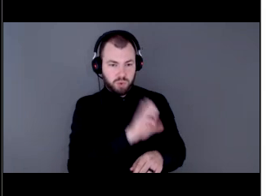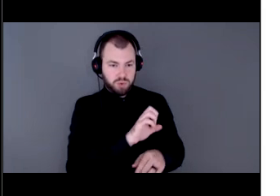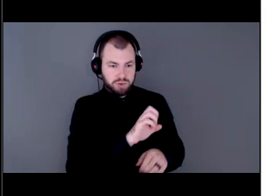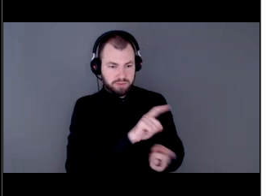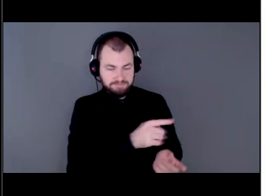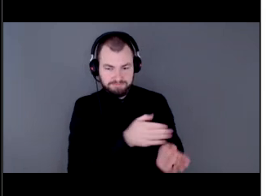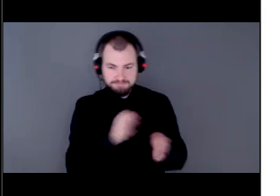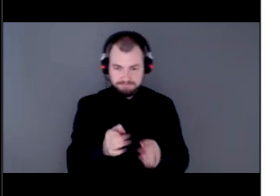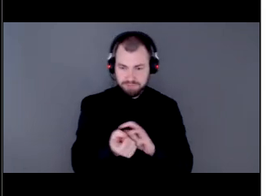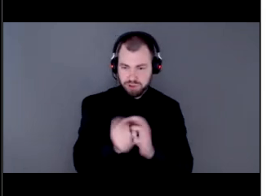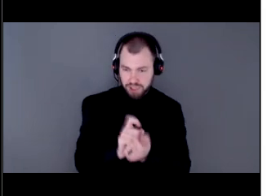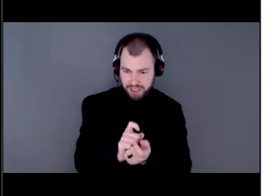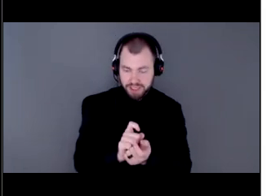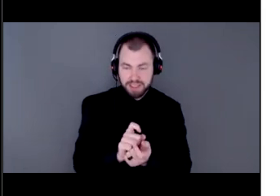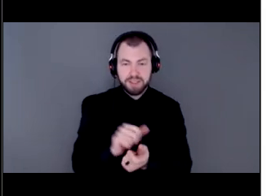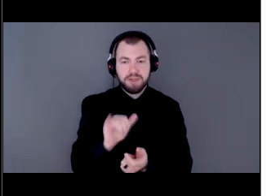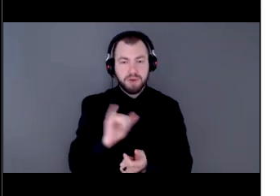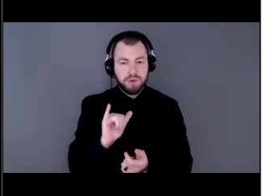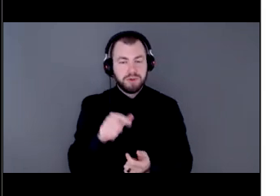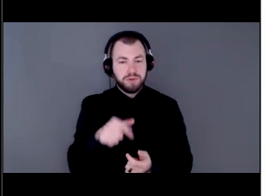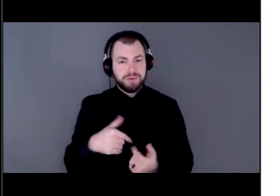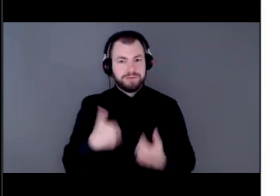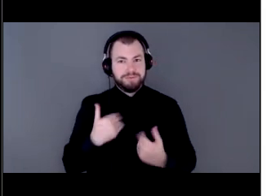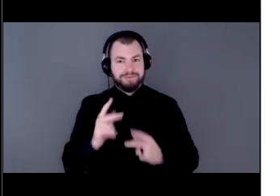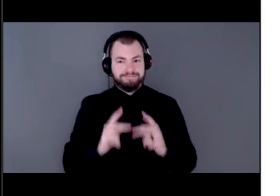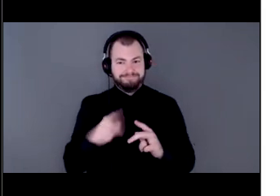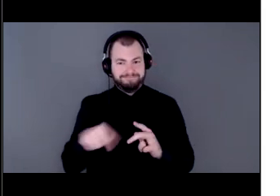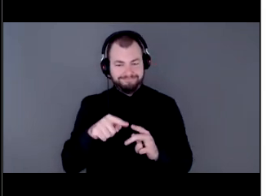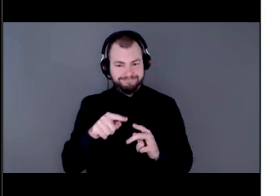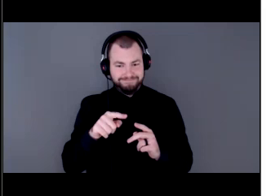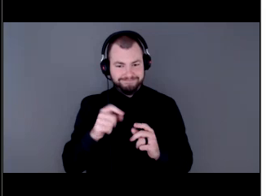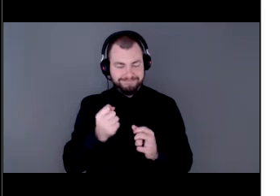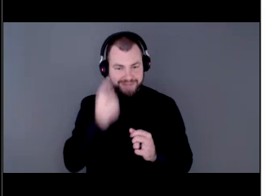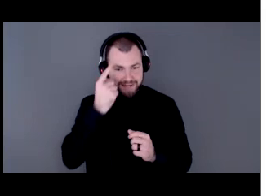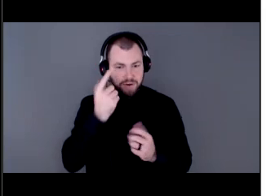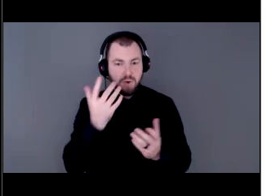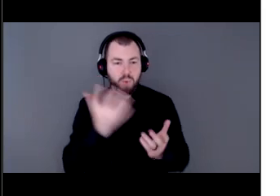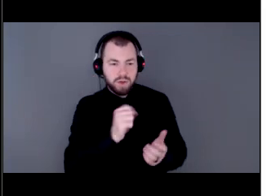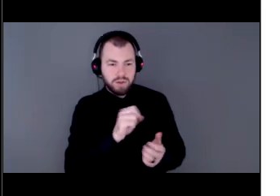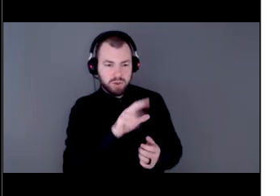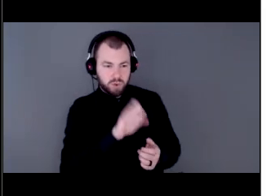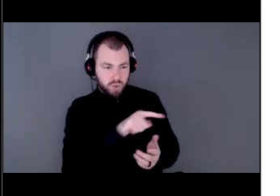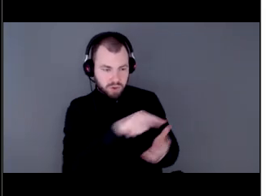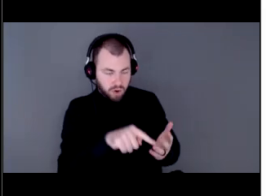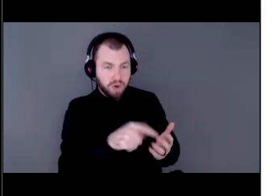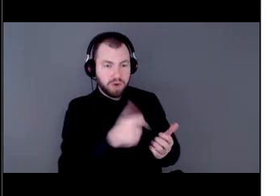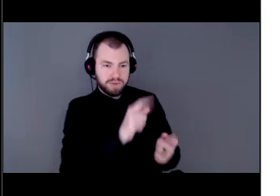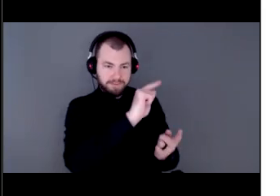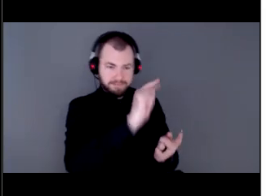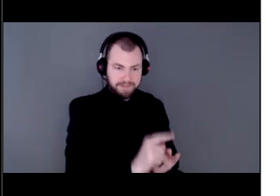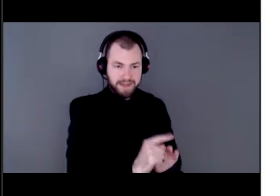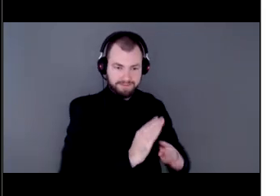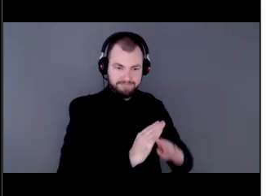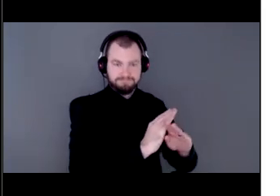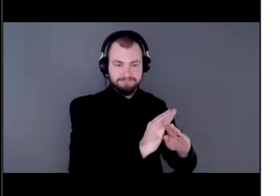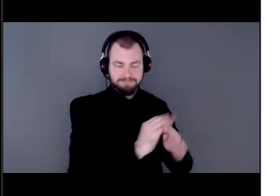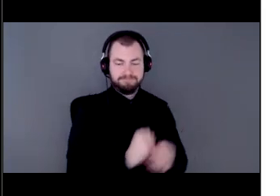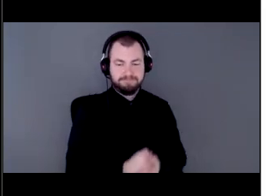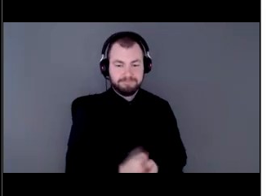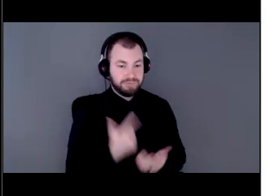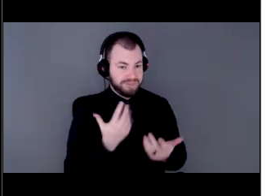youth understand that those, what sources are and to minimize those sources and pathways. And that's all we